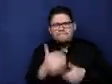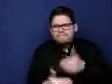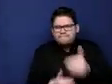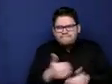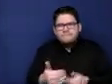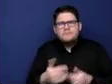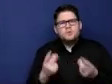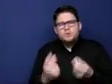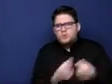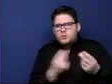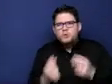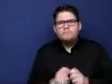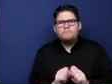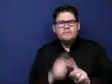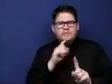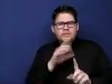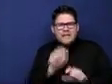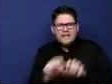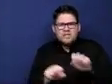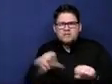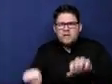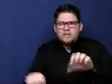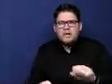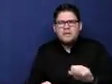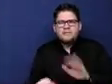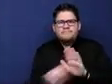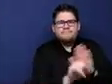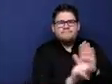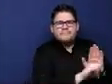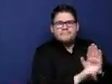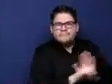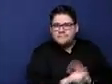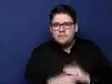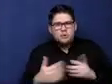as aggressively as we can to try and prevent